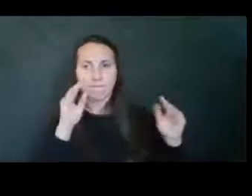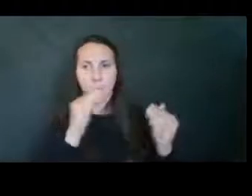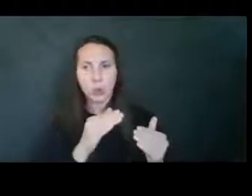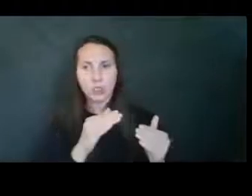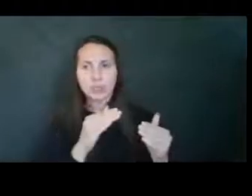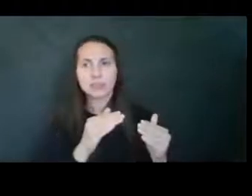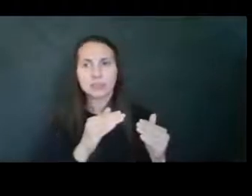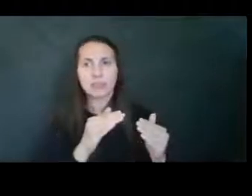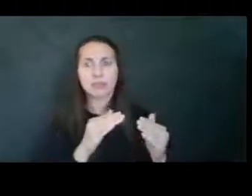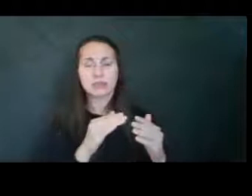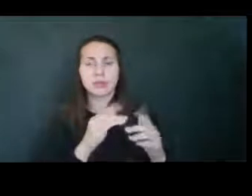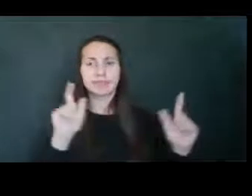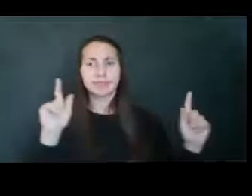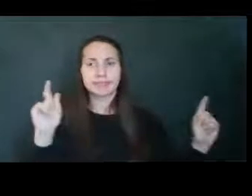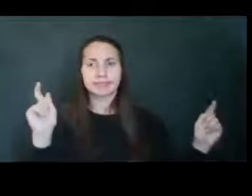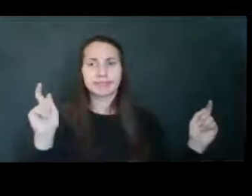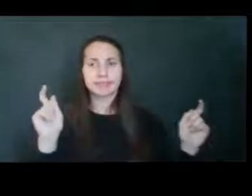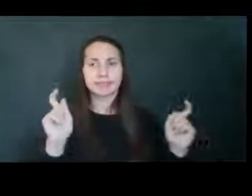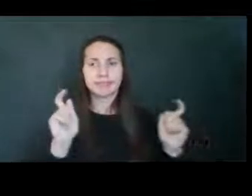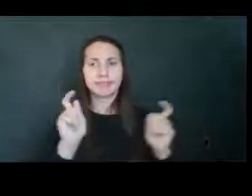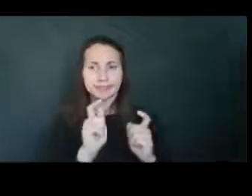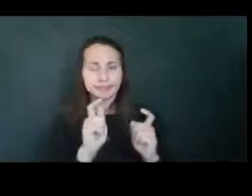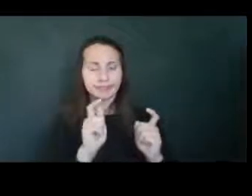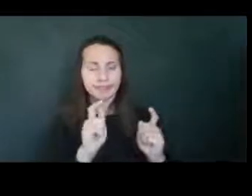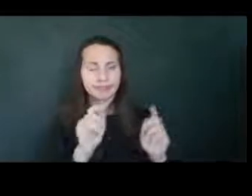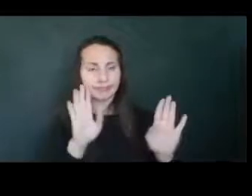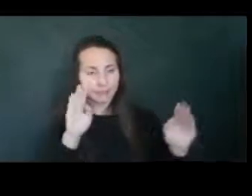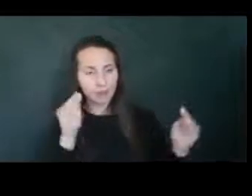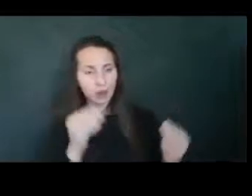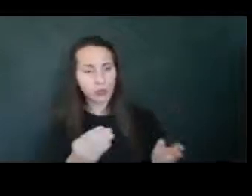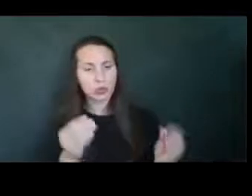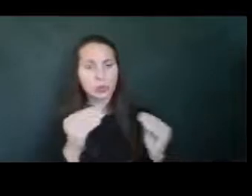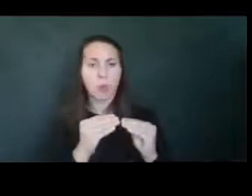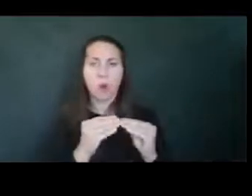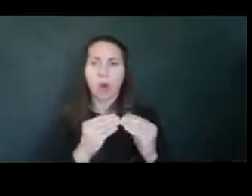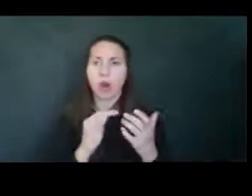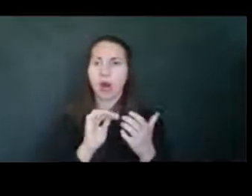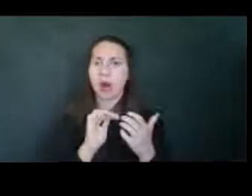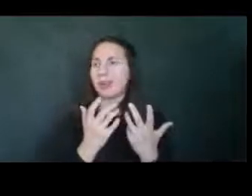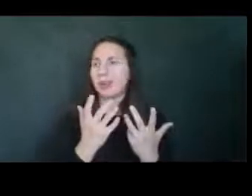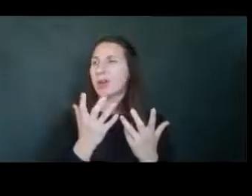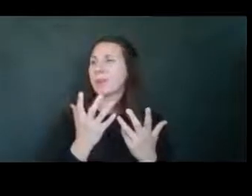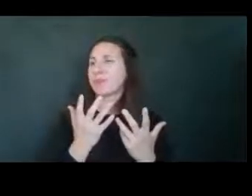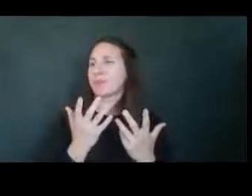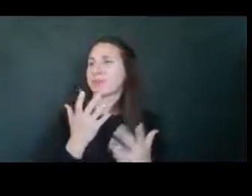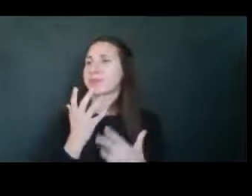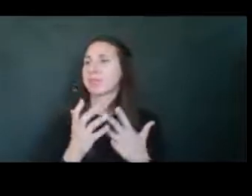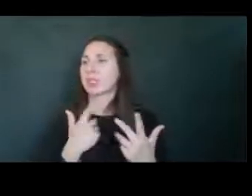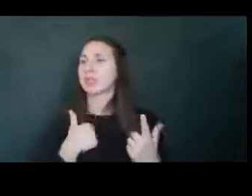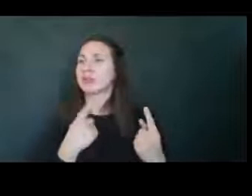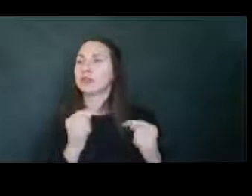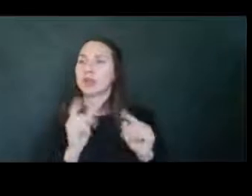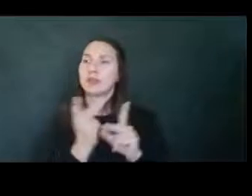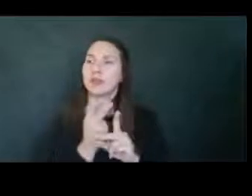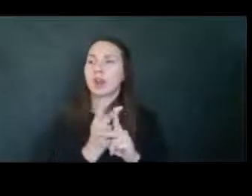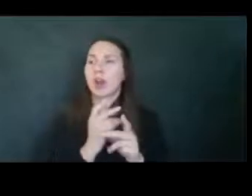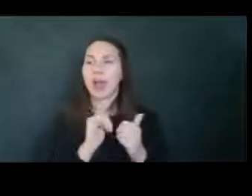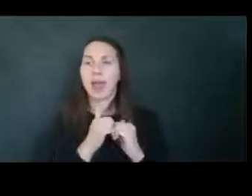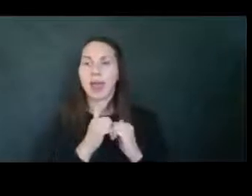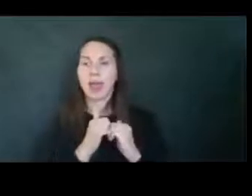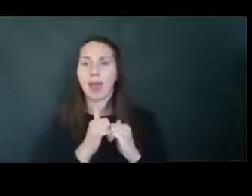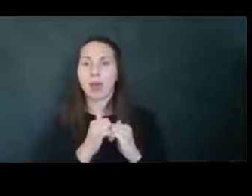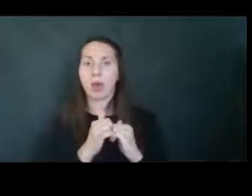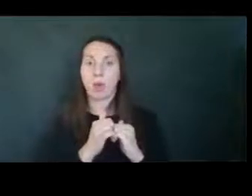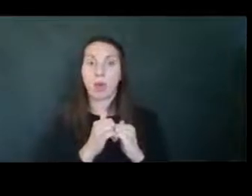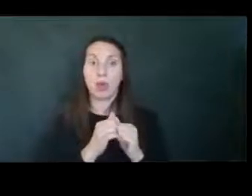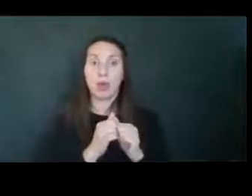we started looking more at, how expansive could we be, and being completely expansive